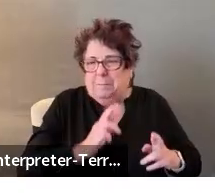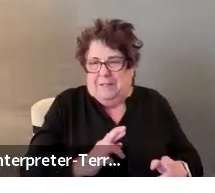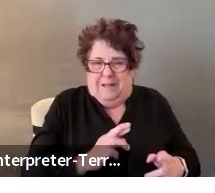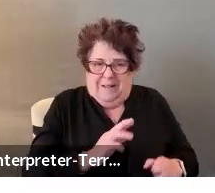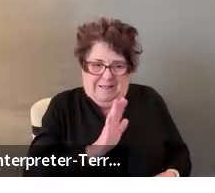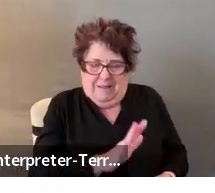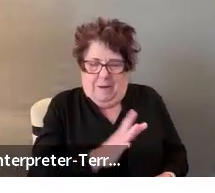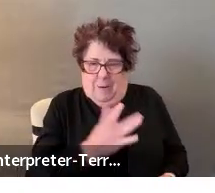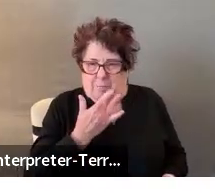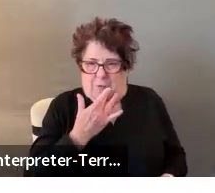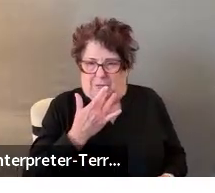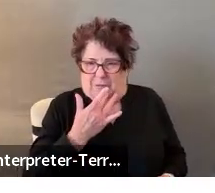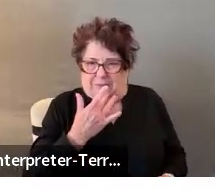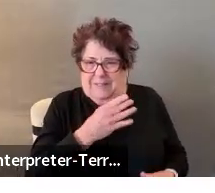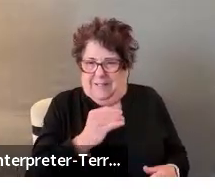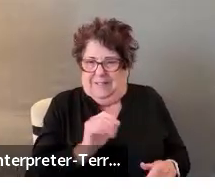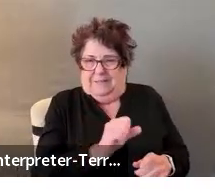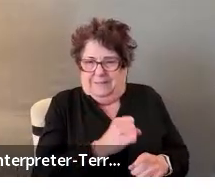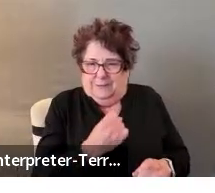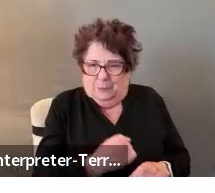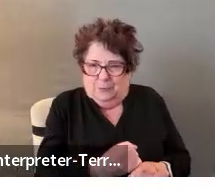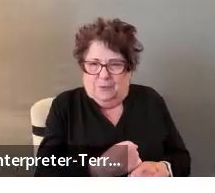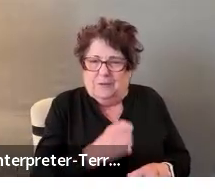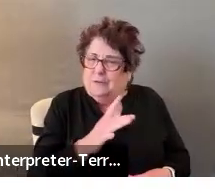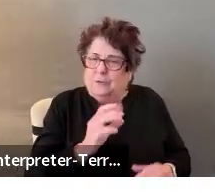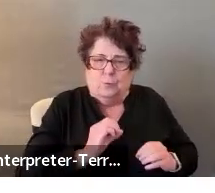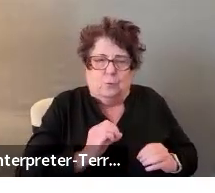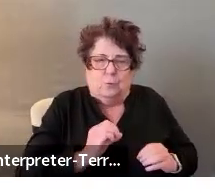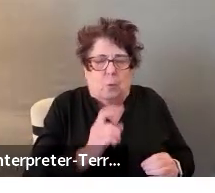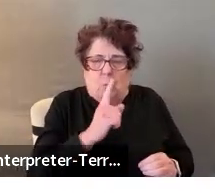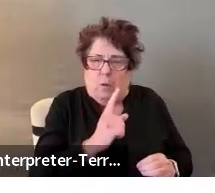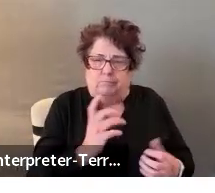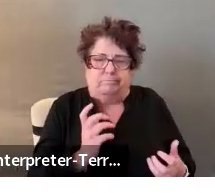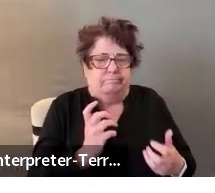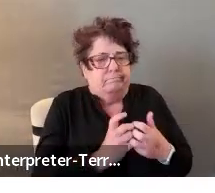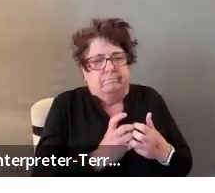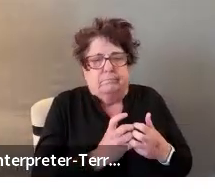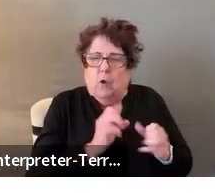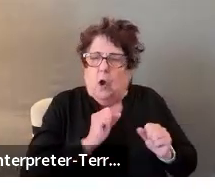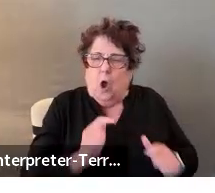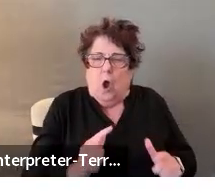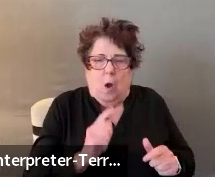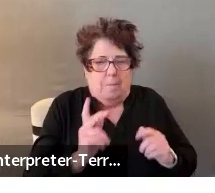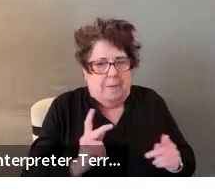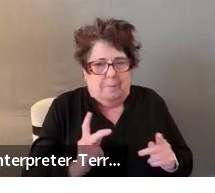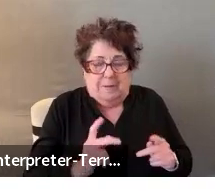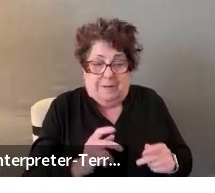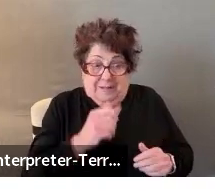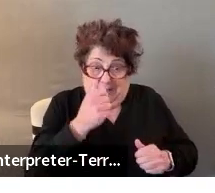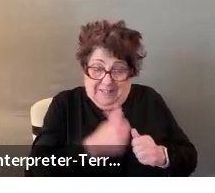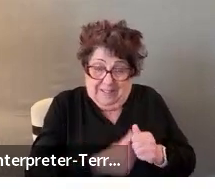There's no one-size-fits-all, since each home and goal for AT is very personal.